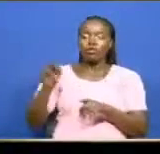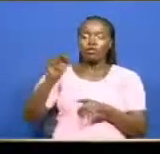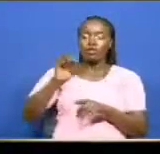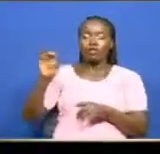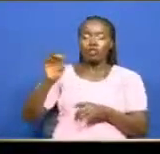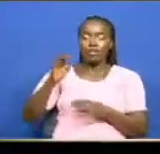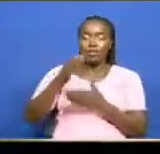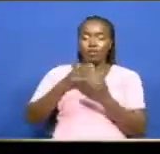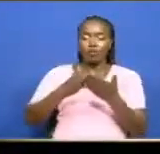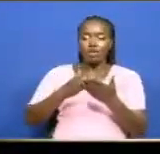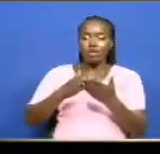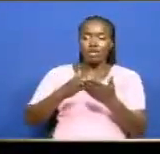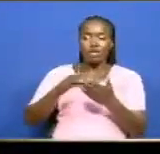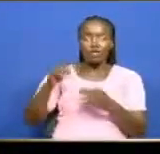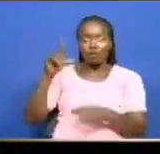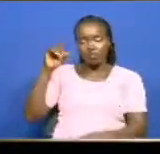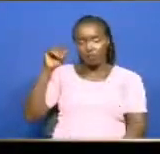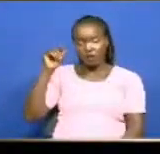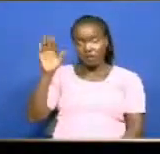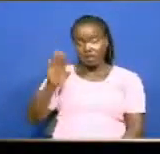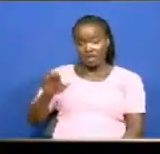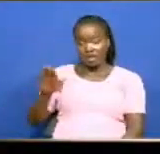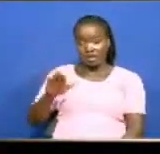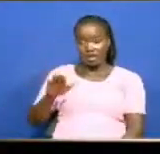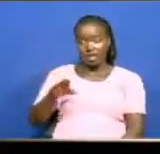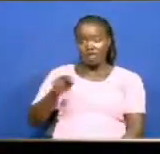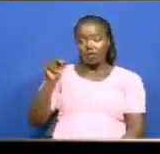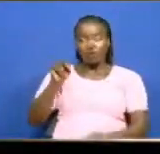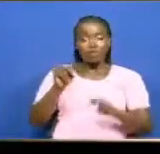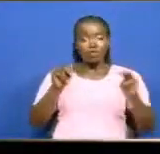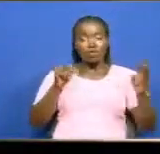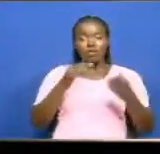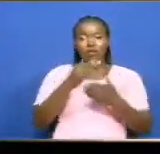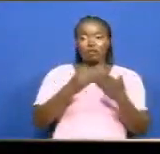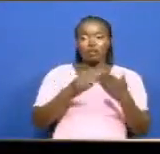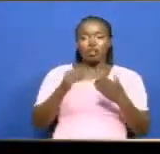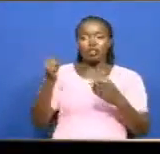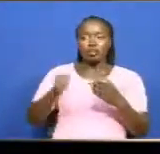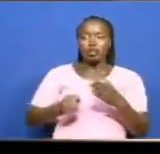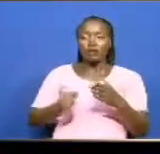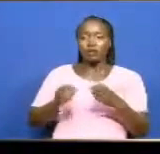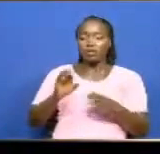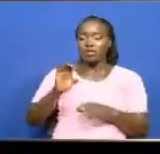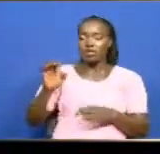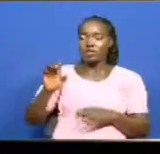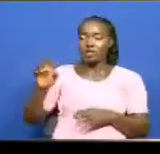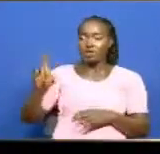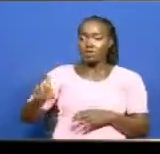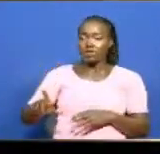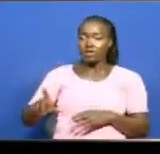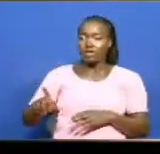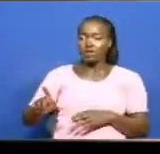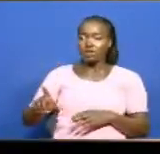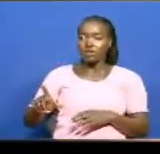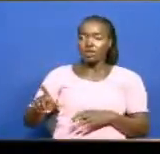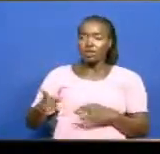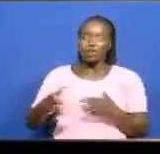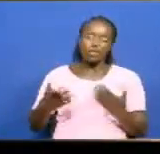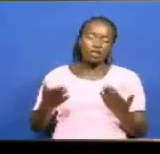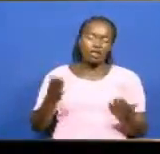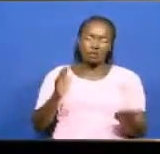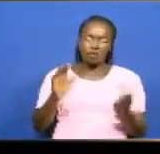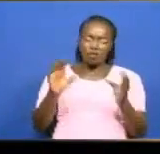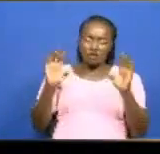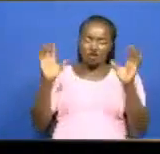country and the coastal strip, but the northwestern part of the country and the southeastern lowlands are currently experiencing partly